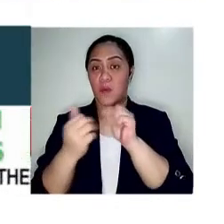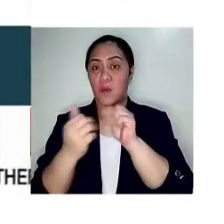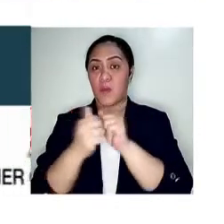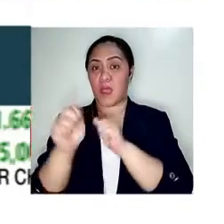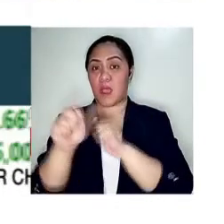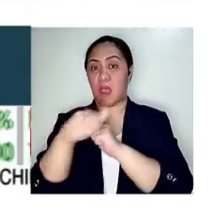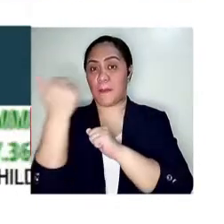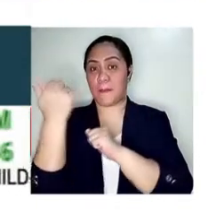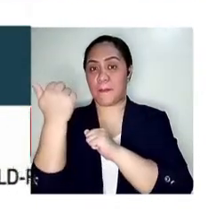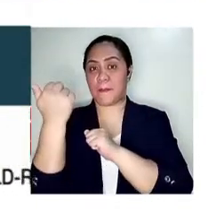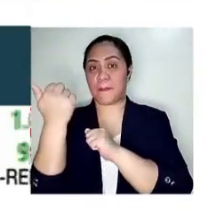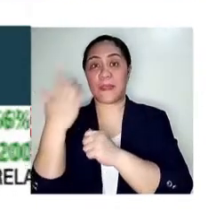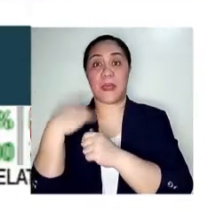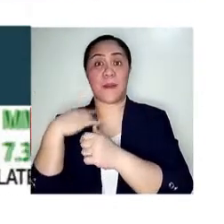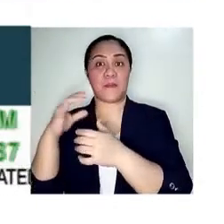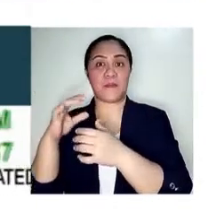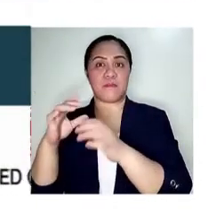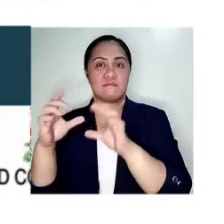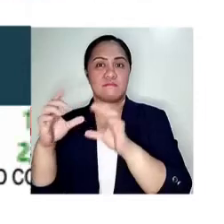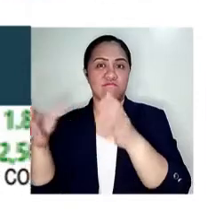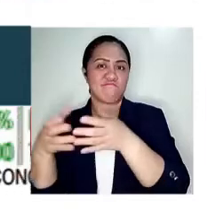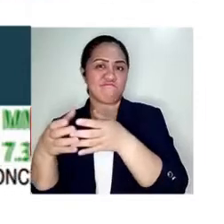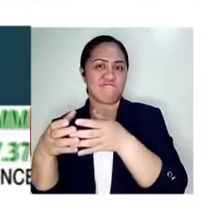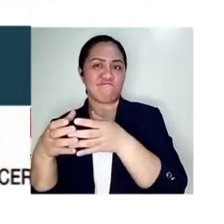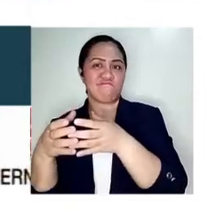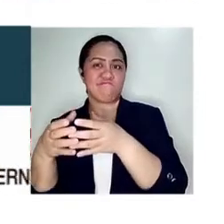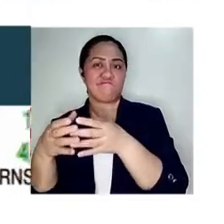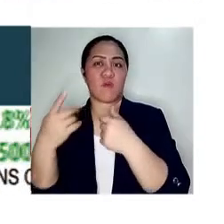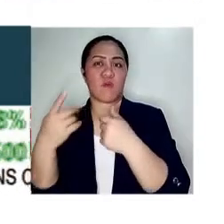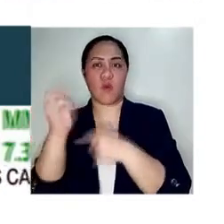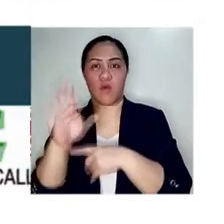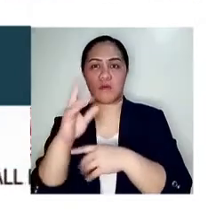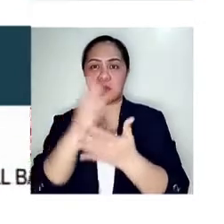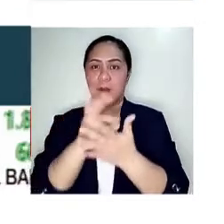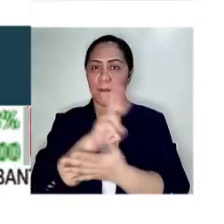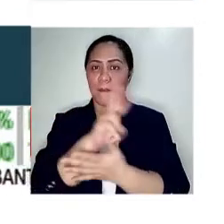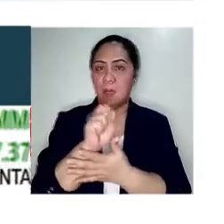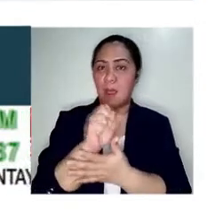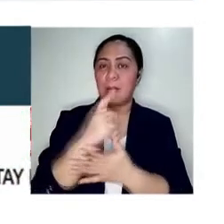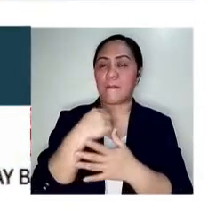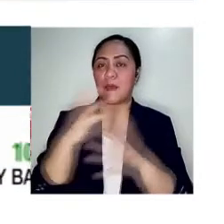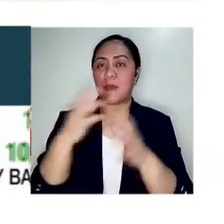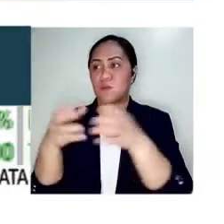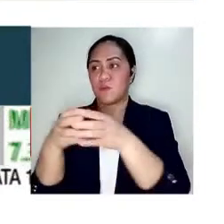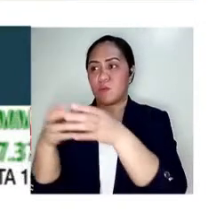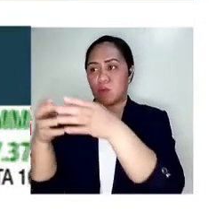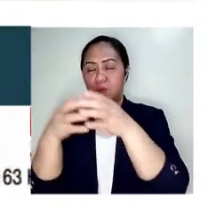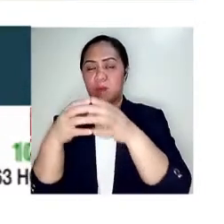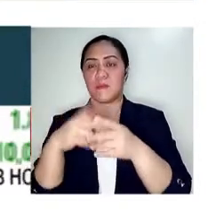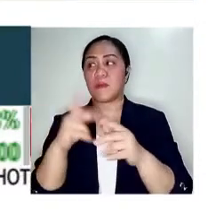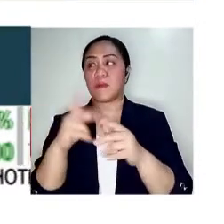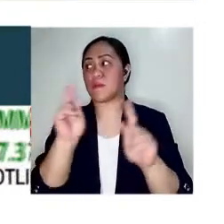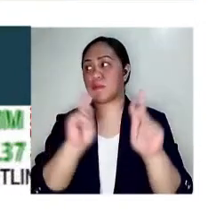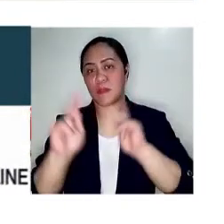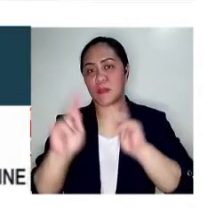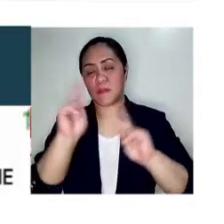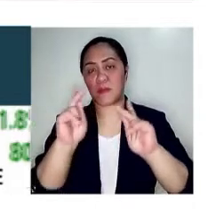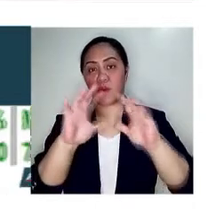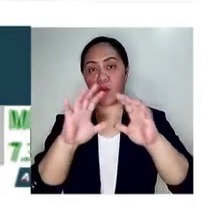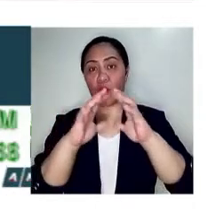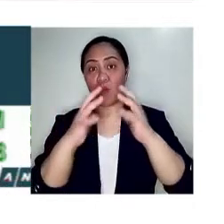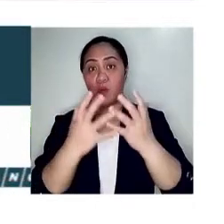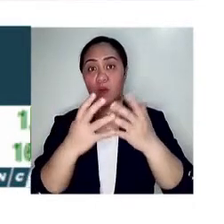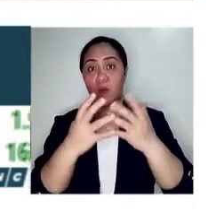allies is actually concerned. Mm. At the very least, I think people, whether world leaders or otherwise, are just